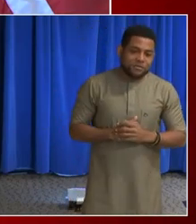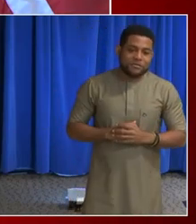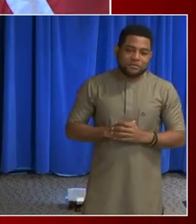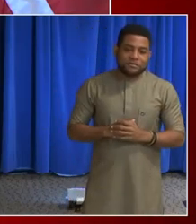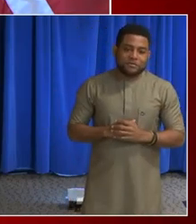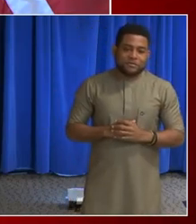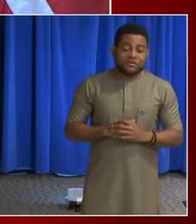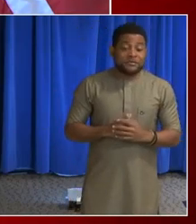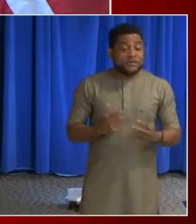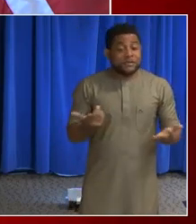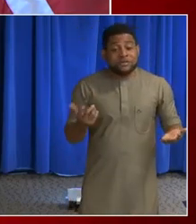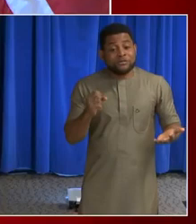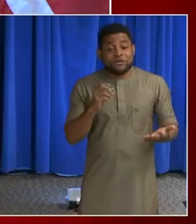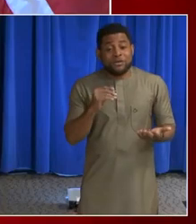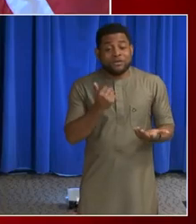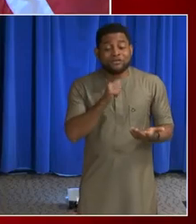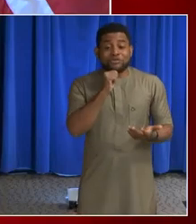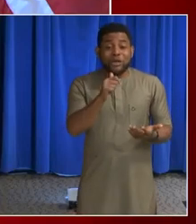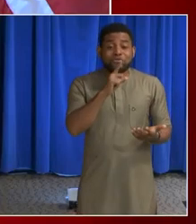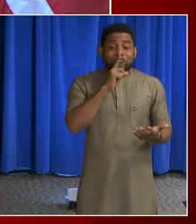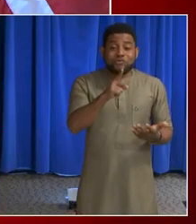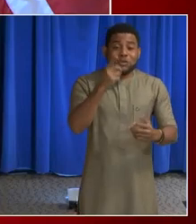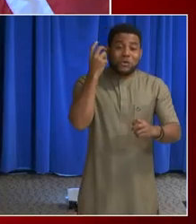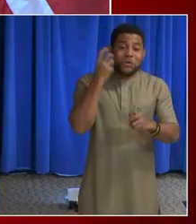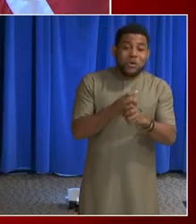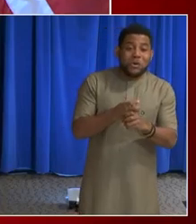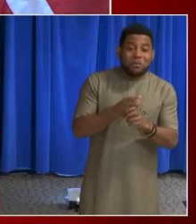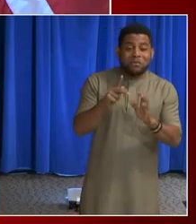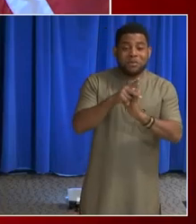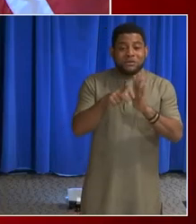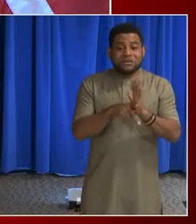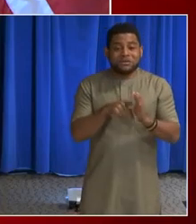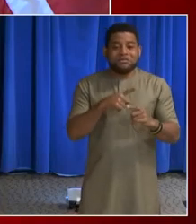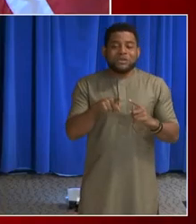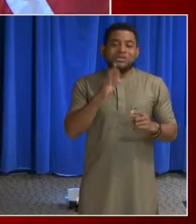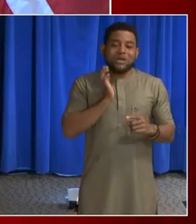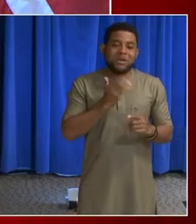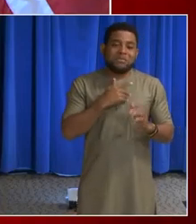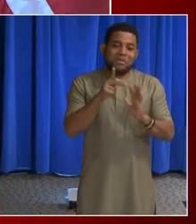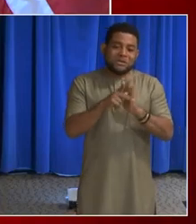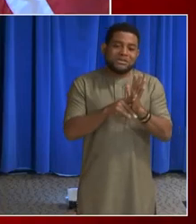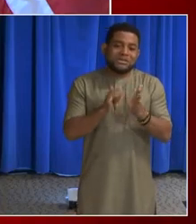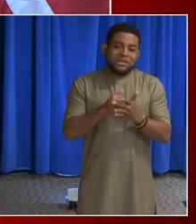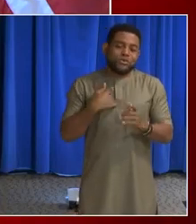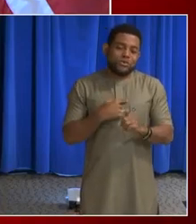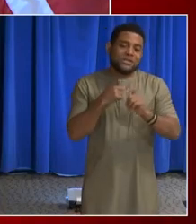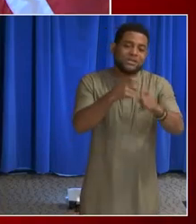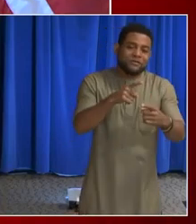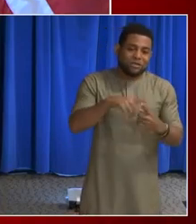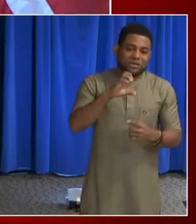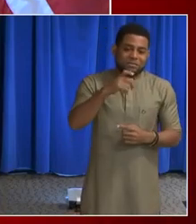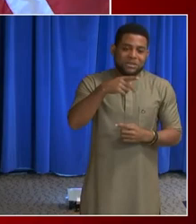a necessarily a hard and fast policy. It is our policy that we render first aid, but with respect to